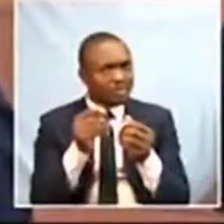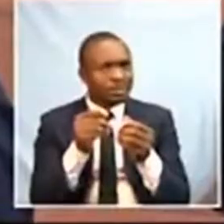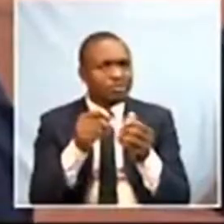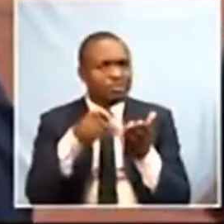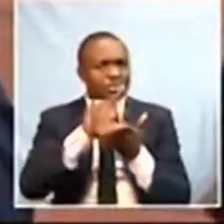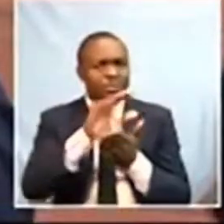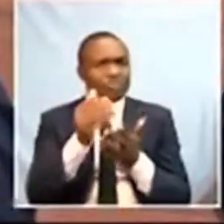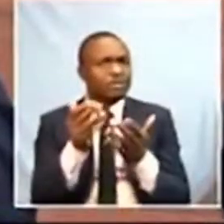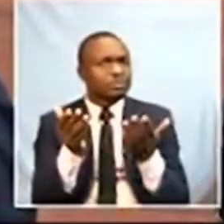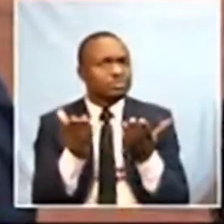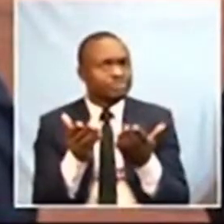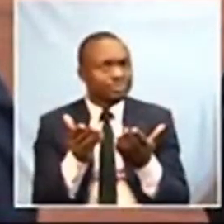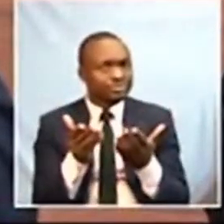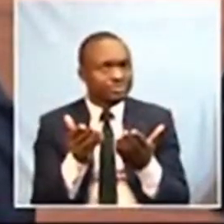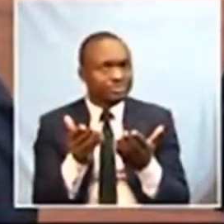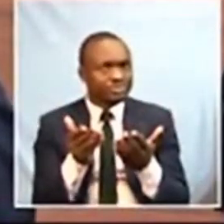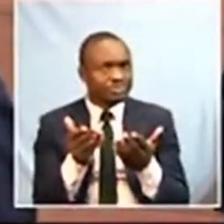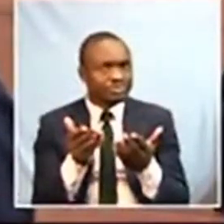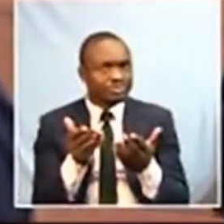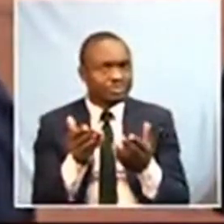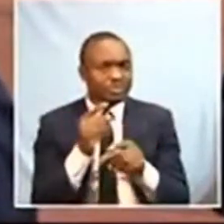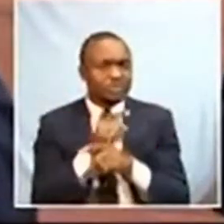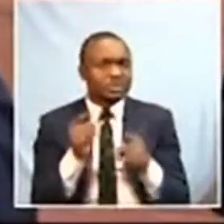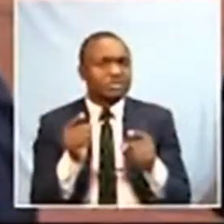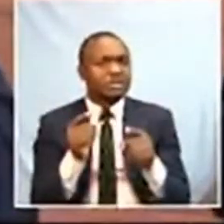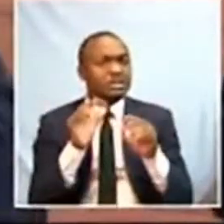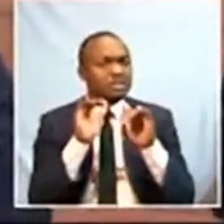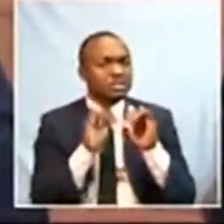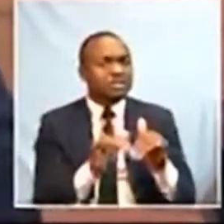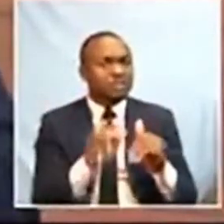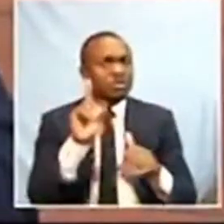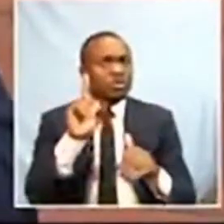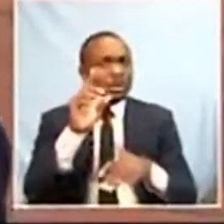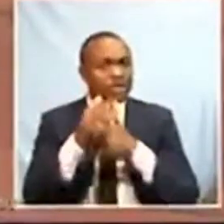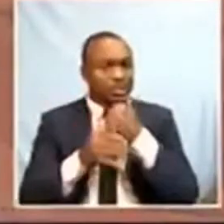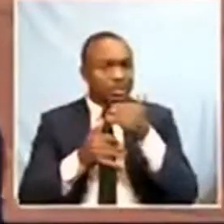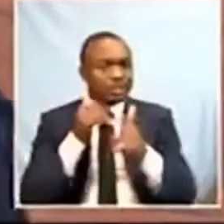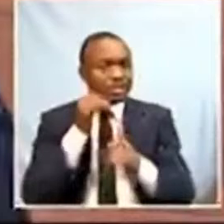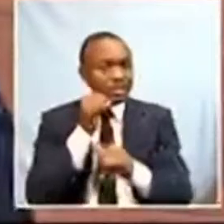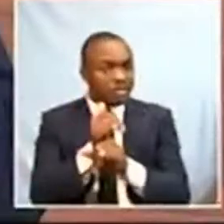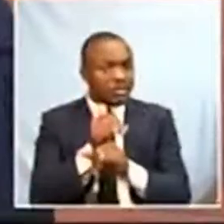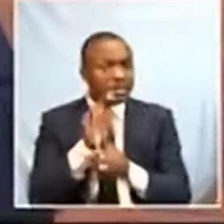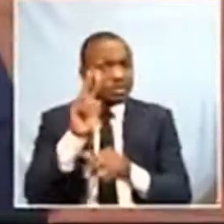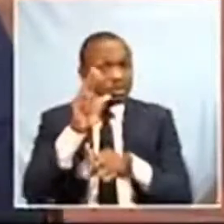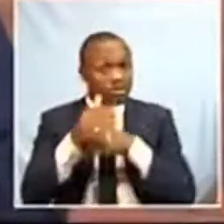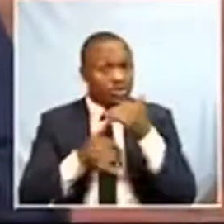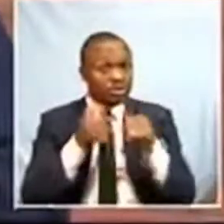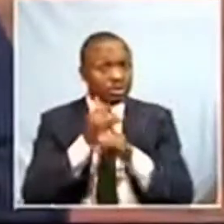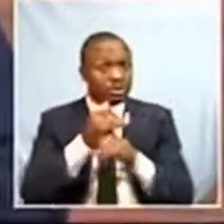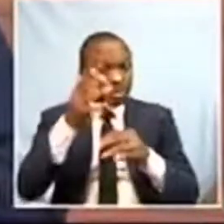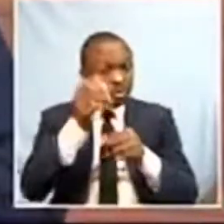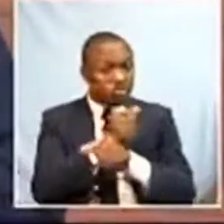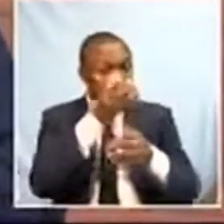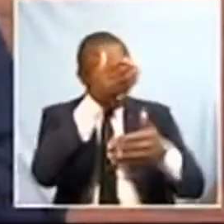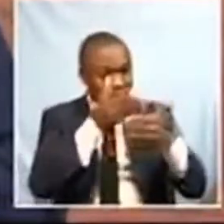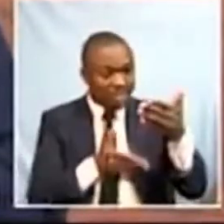any payment. And we are just remaining with maybe 1 year, maybe, or 2 years since they got this money.